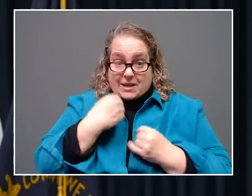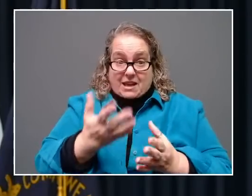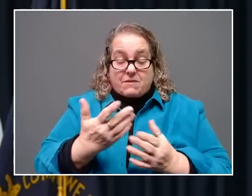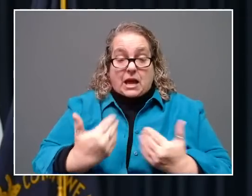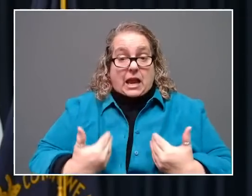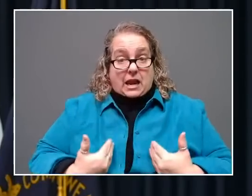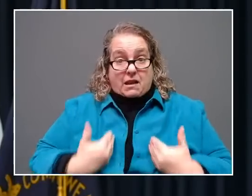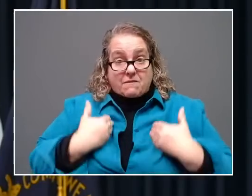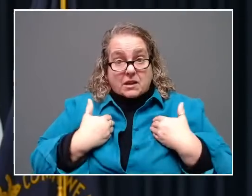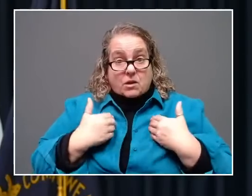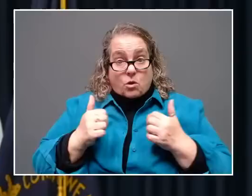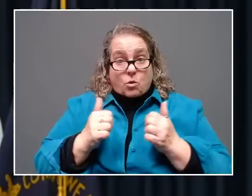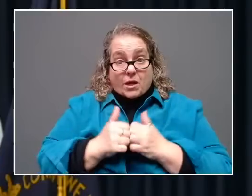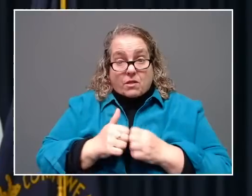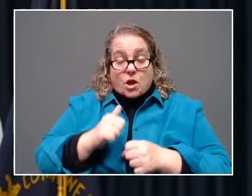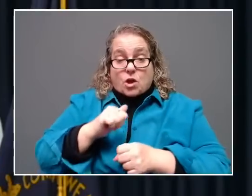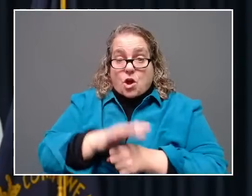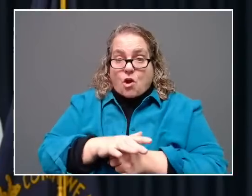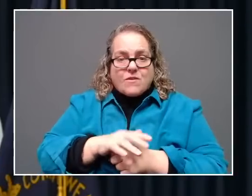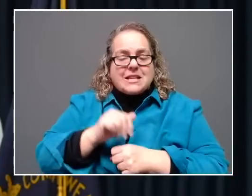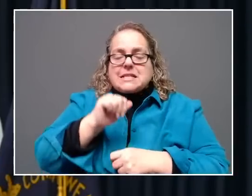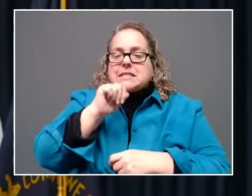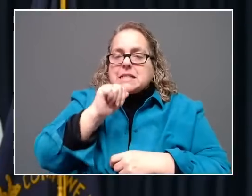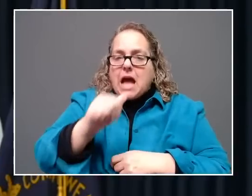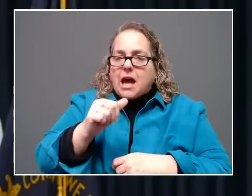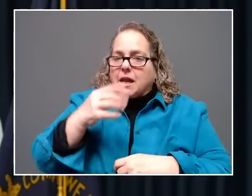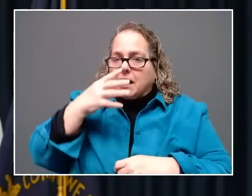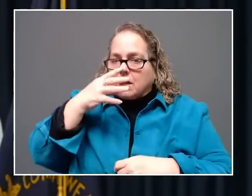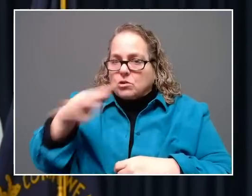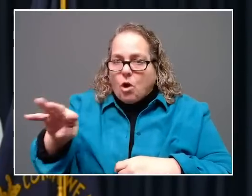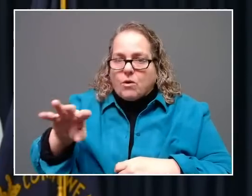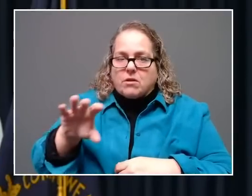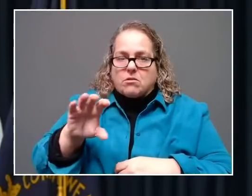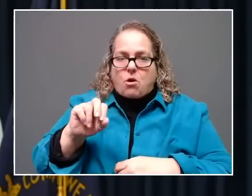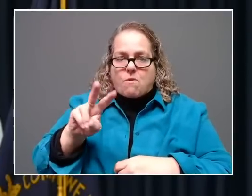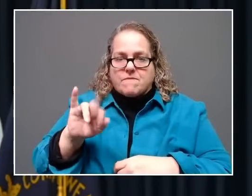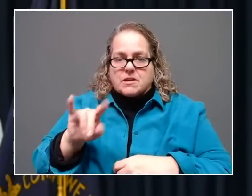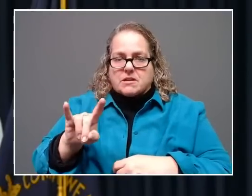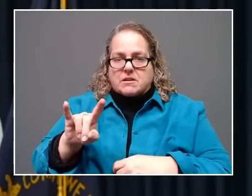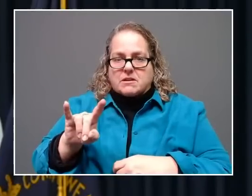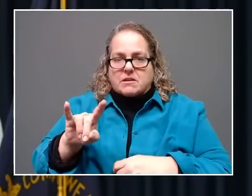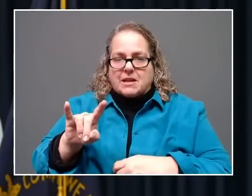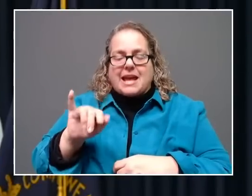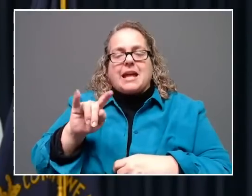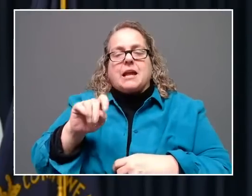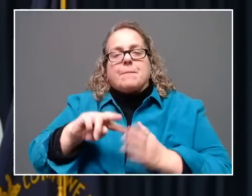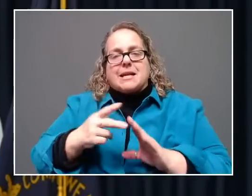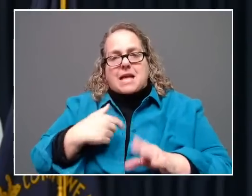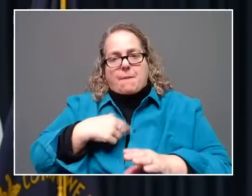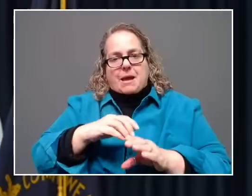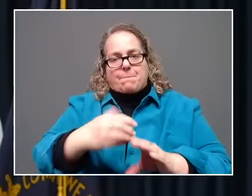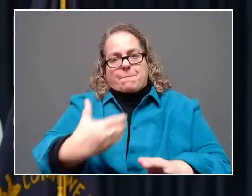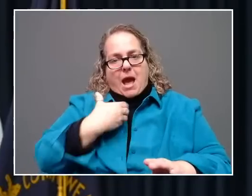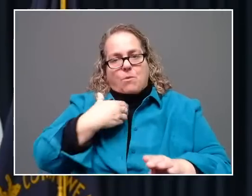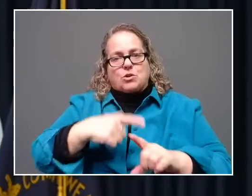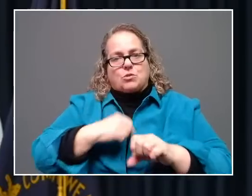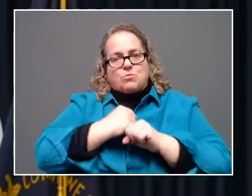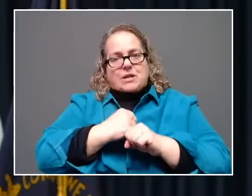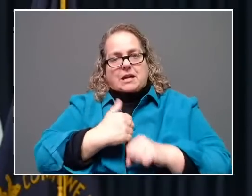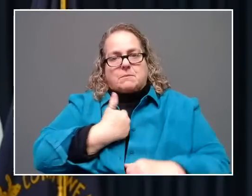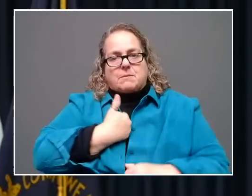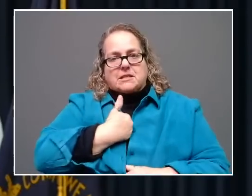having the information to be empowered to make the right decisions to protect yourself. Mike Valenti.